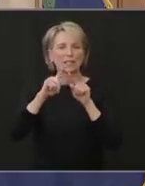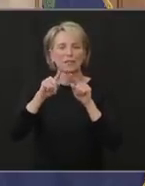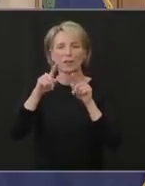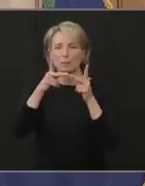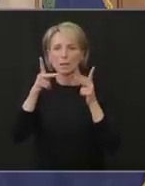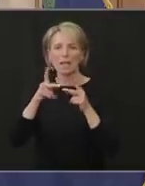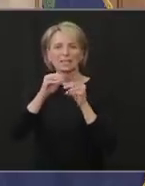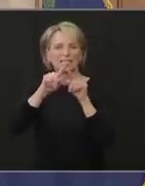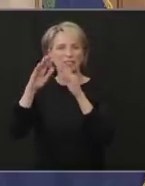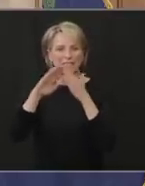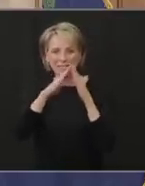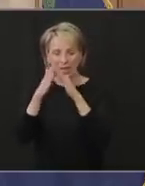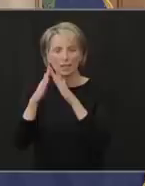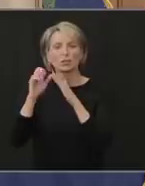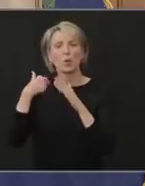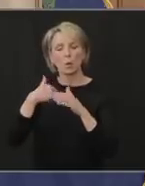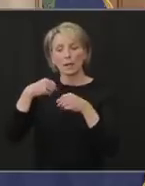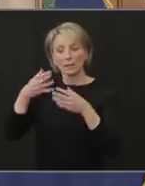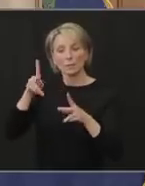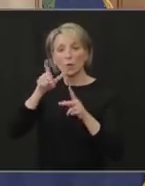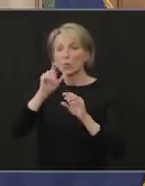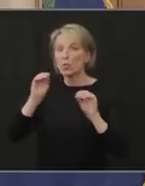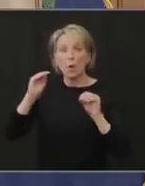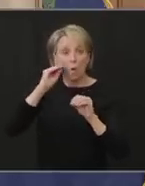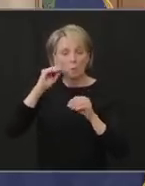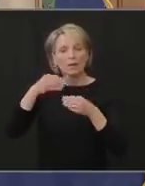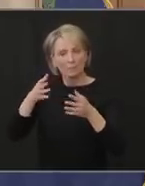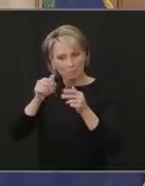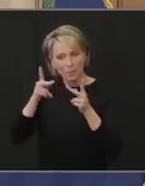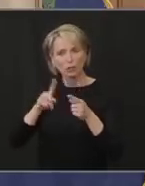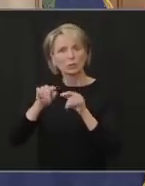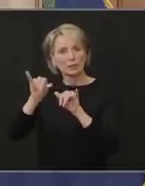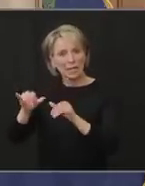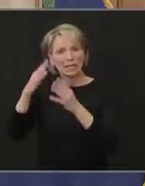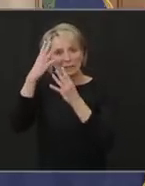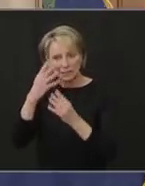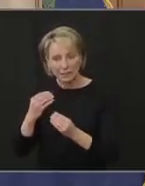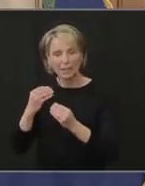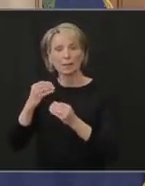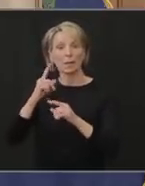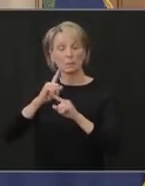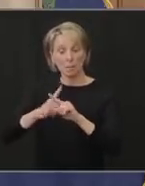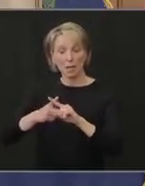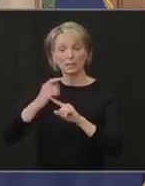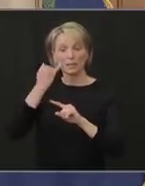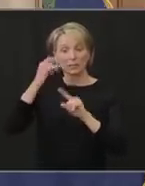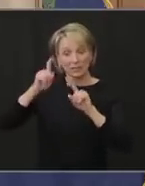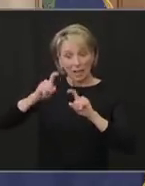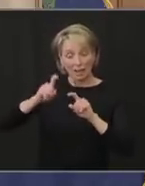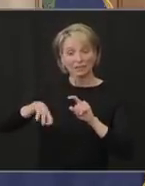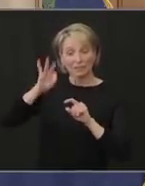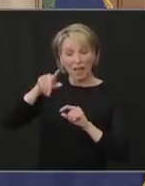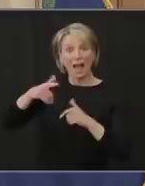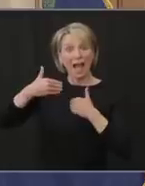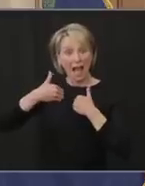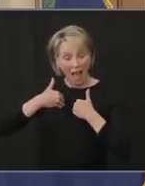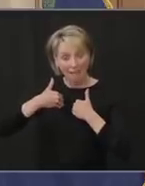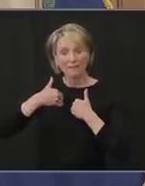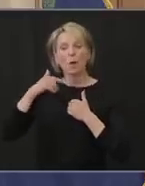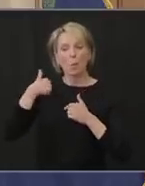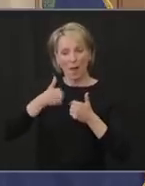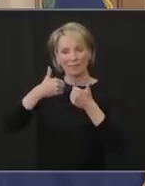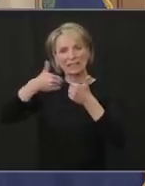homeless, A, we're getting them a place to stay, and B, if they're being tested or we find they may be carriers, we have them in a quarantined